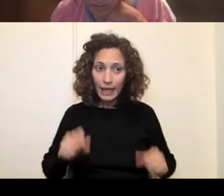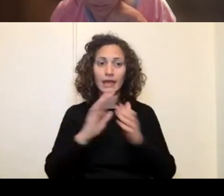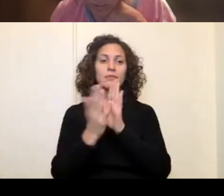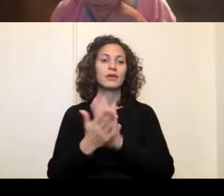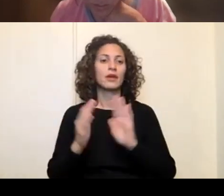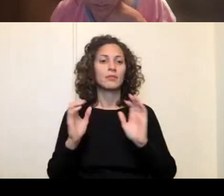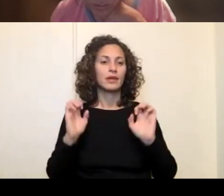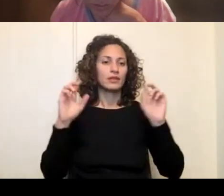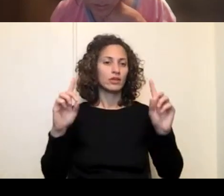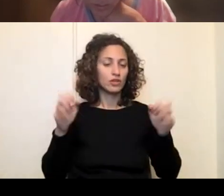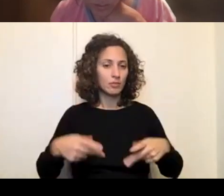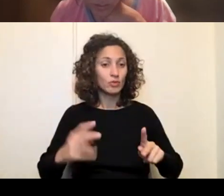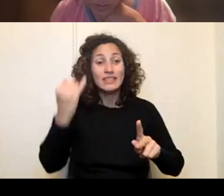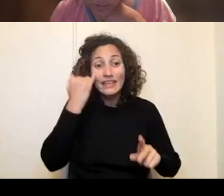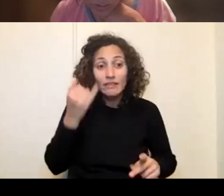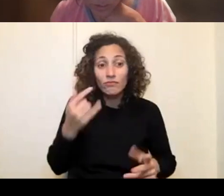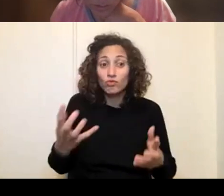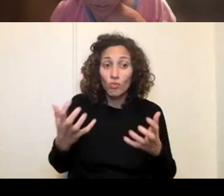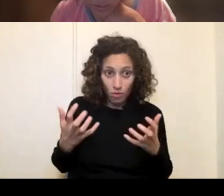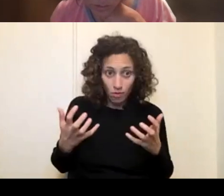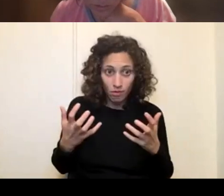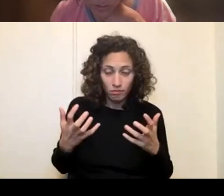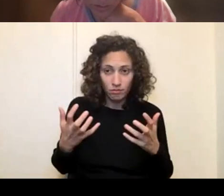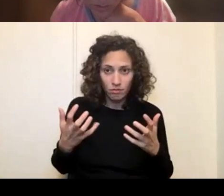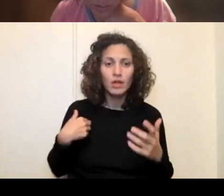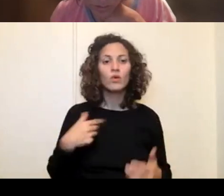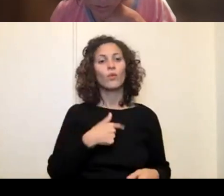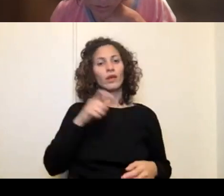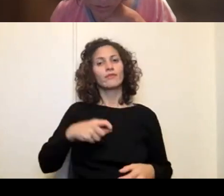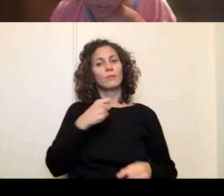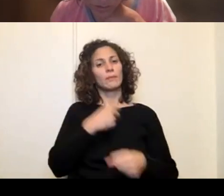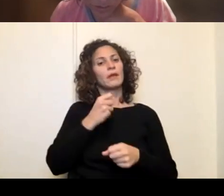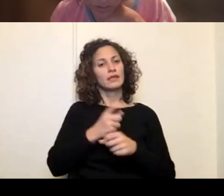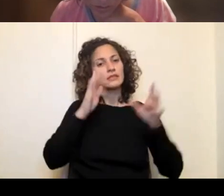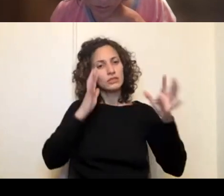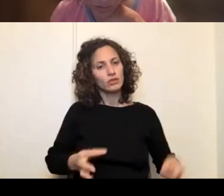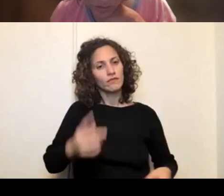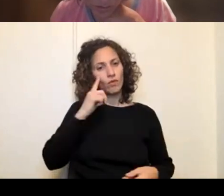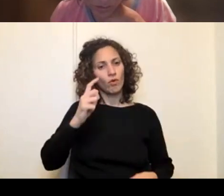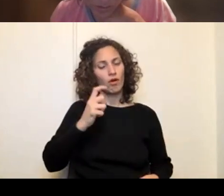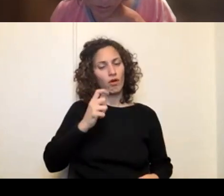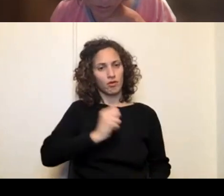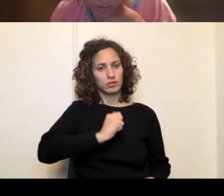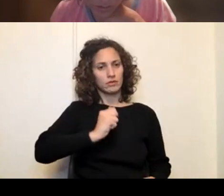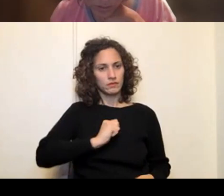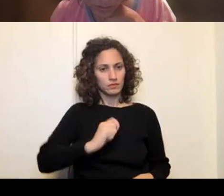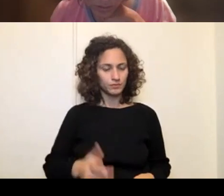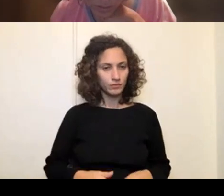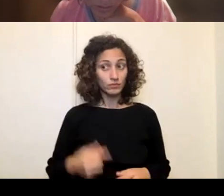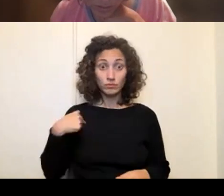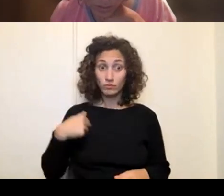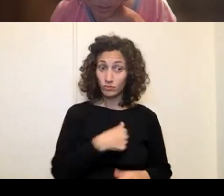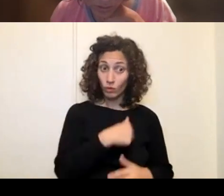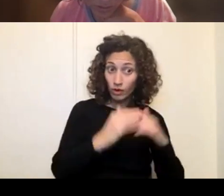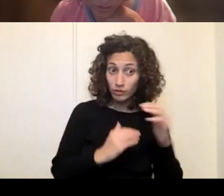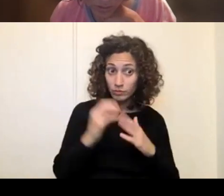be. And we have to make that decision for ourselves. You know, are we comfortable doing that educating in the whatever